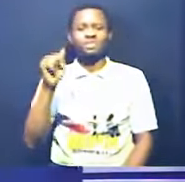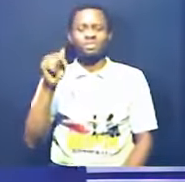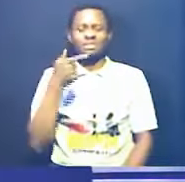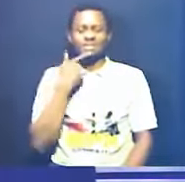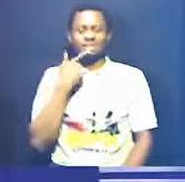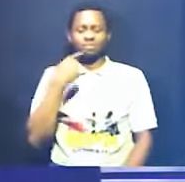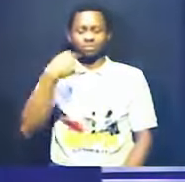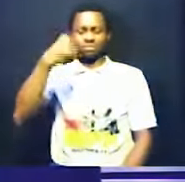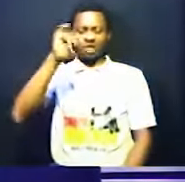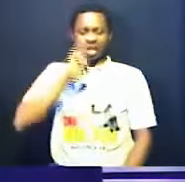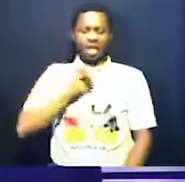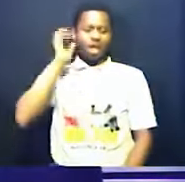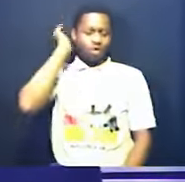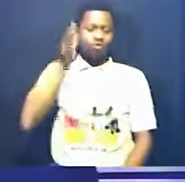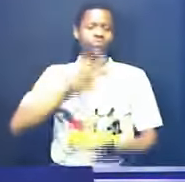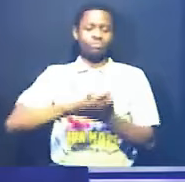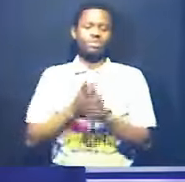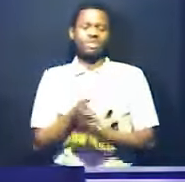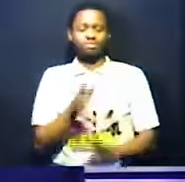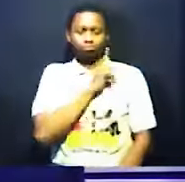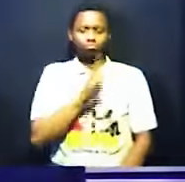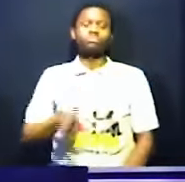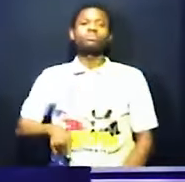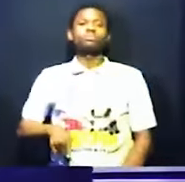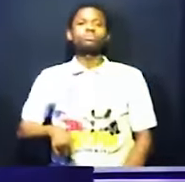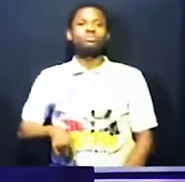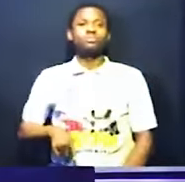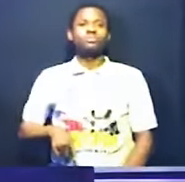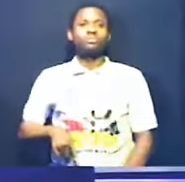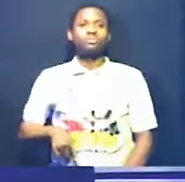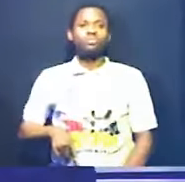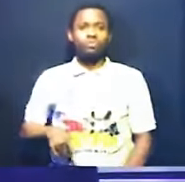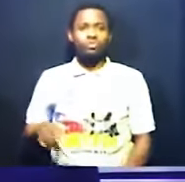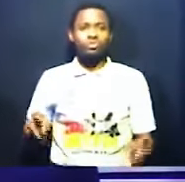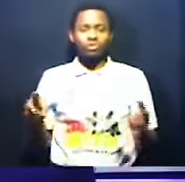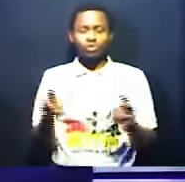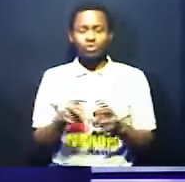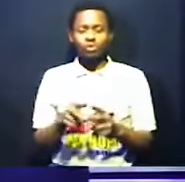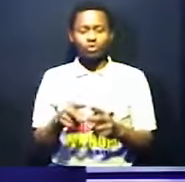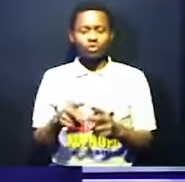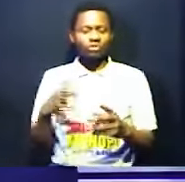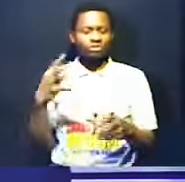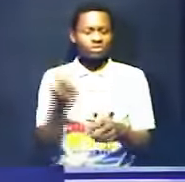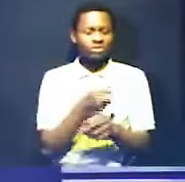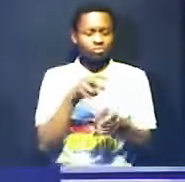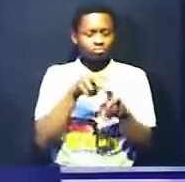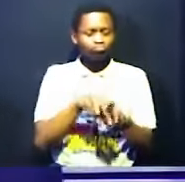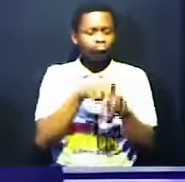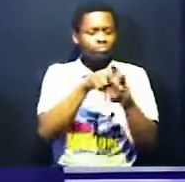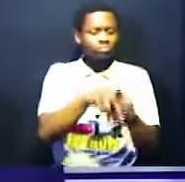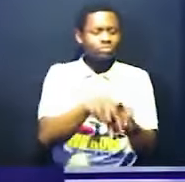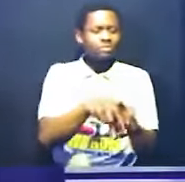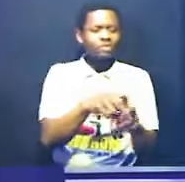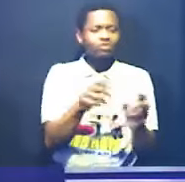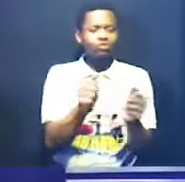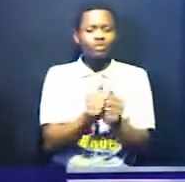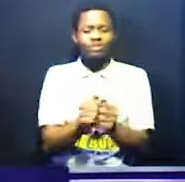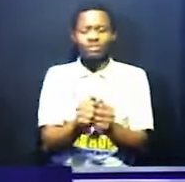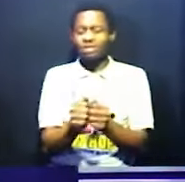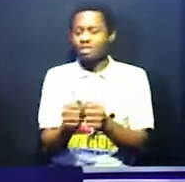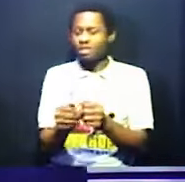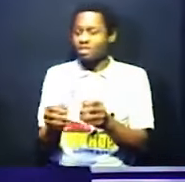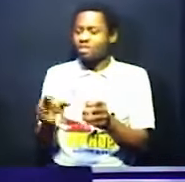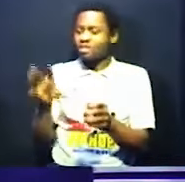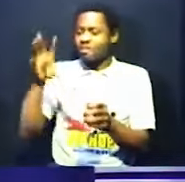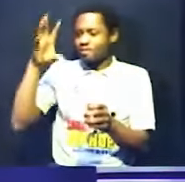50 men to run ahead of him. His father had never rebuked him by asking,